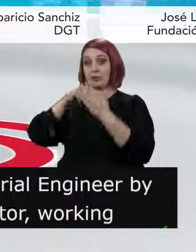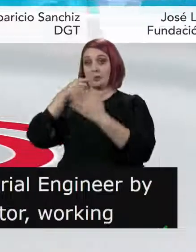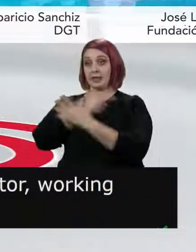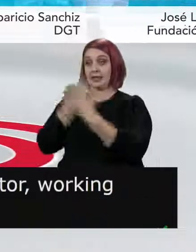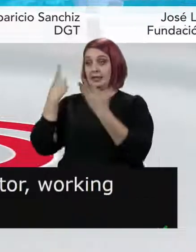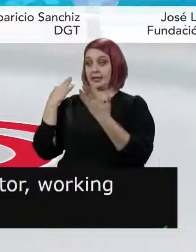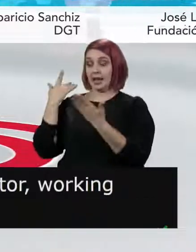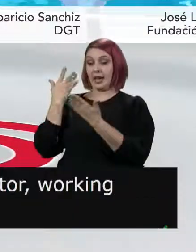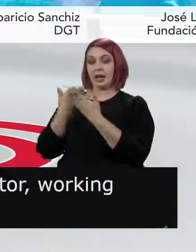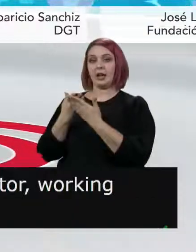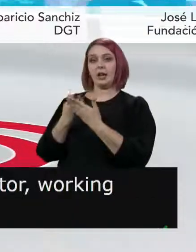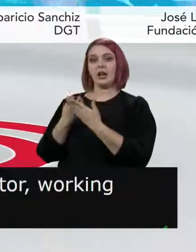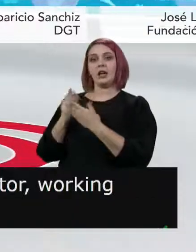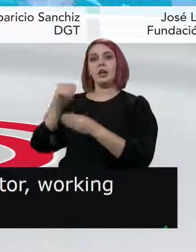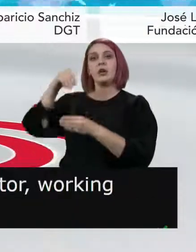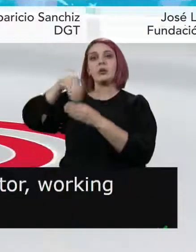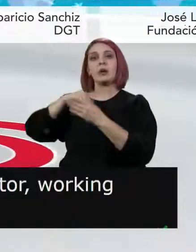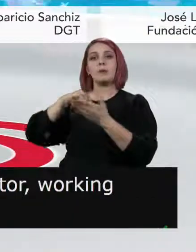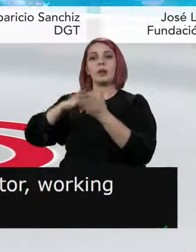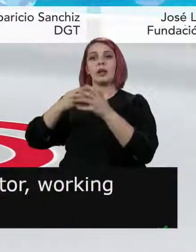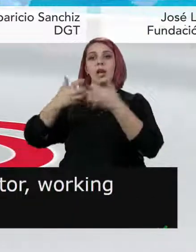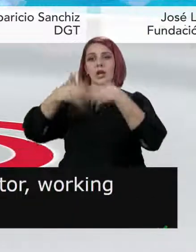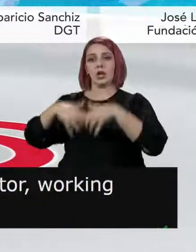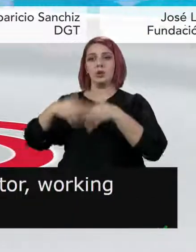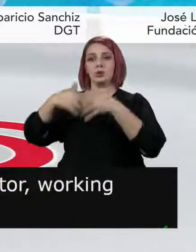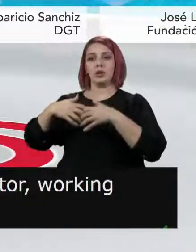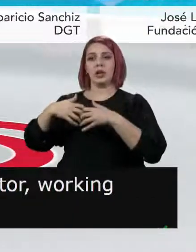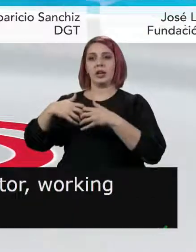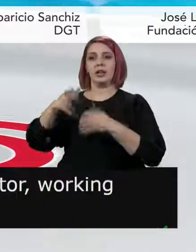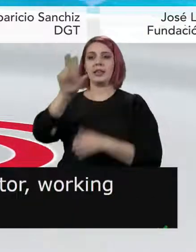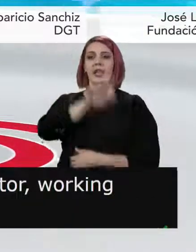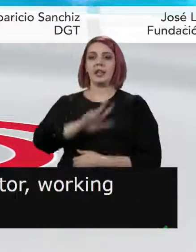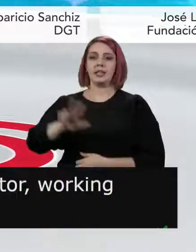energy management. He